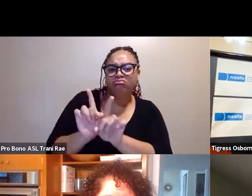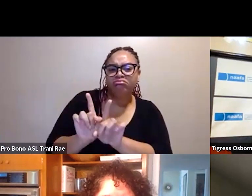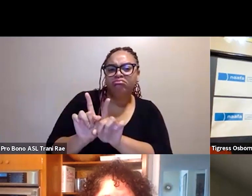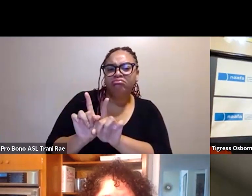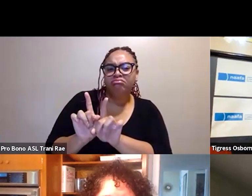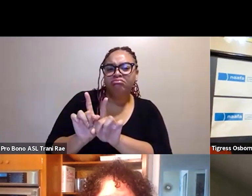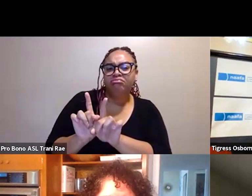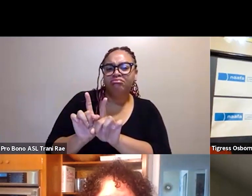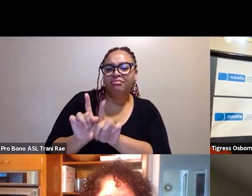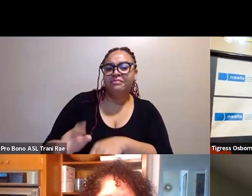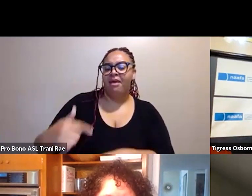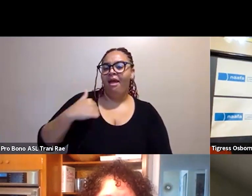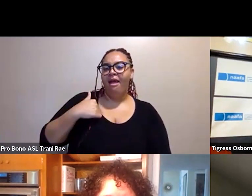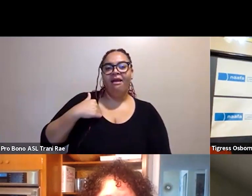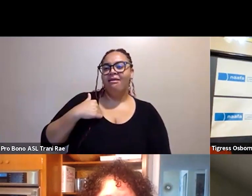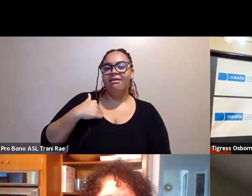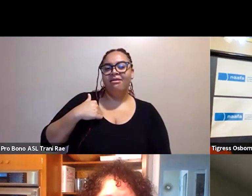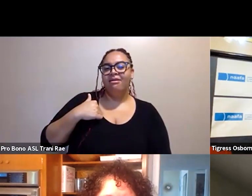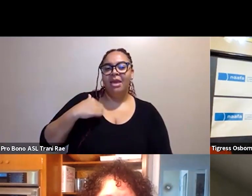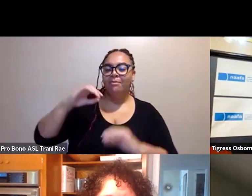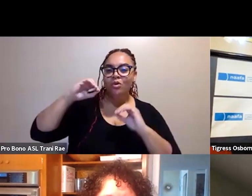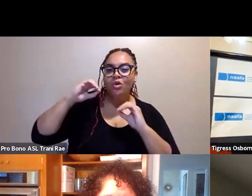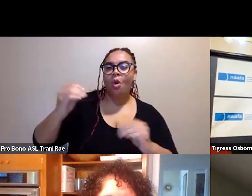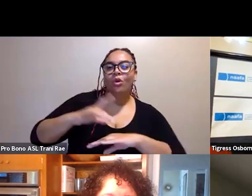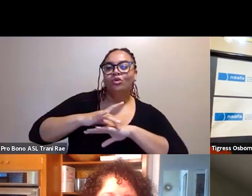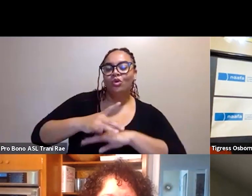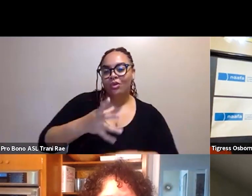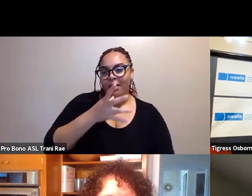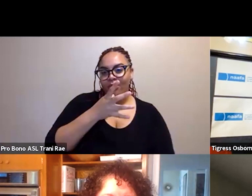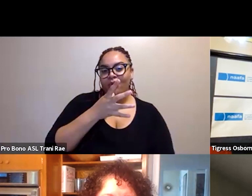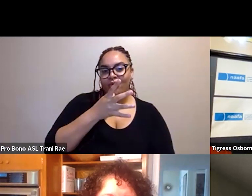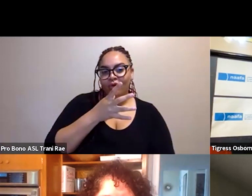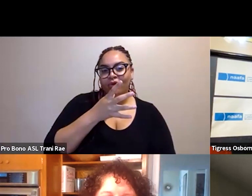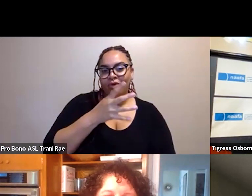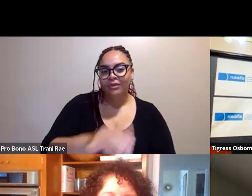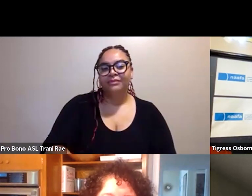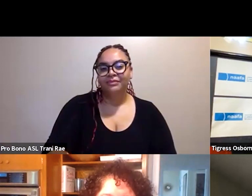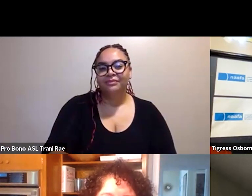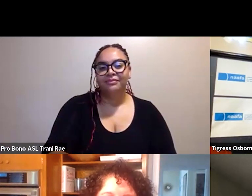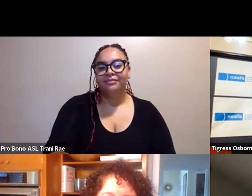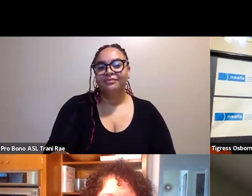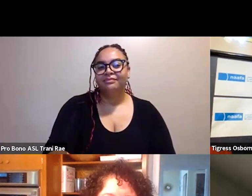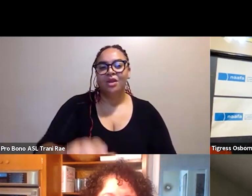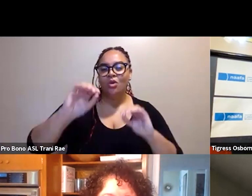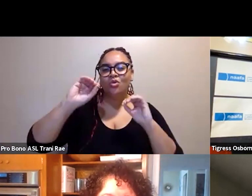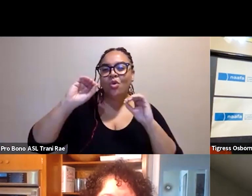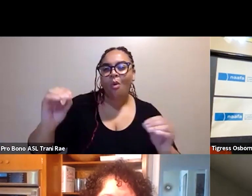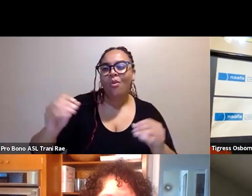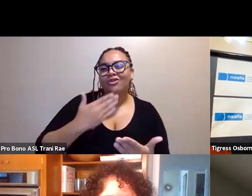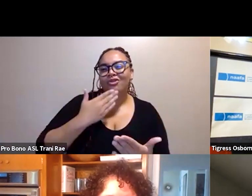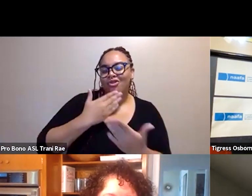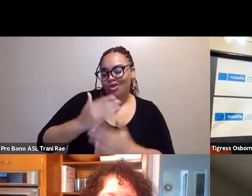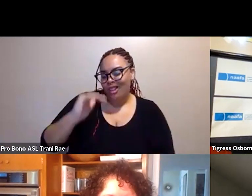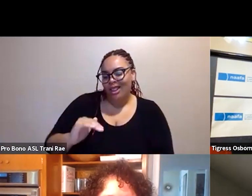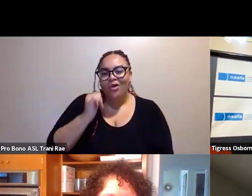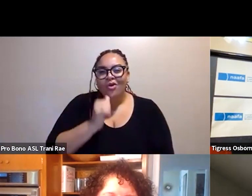I am no one's Earth Mother. No one's good little girl,